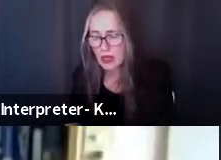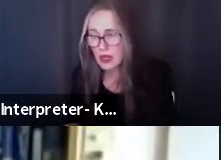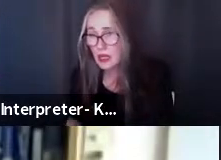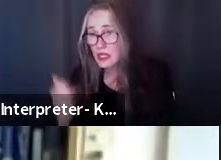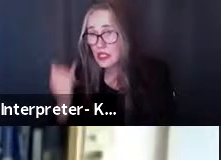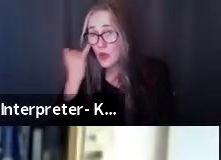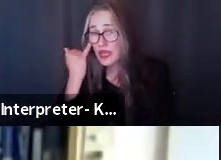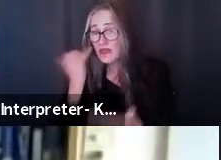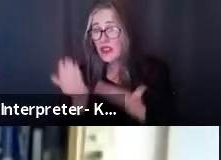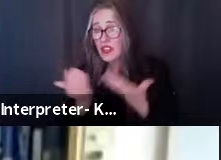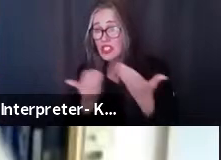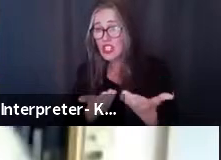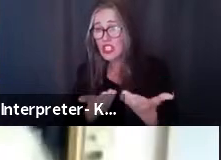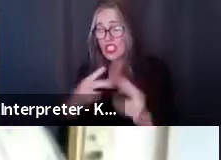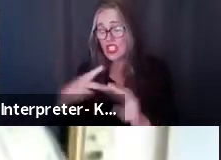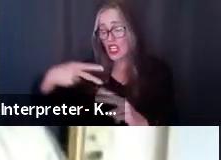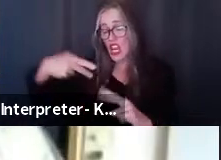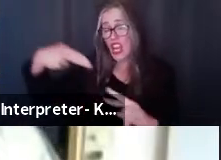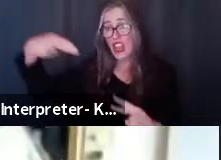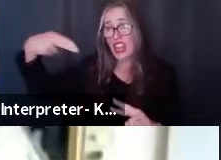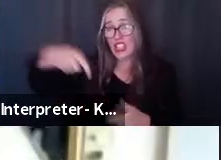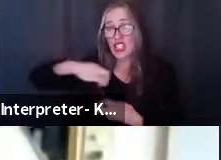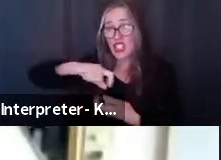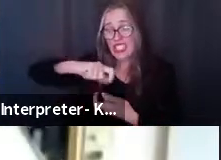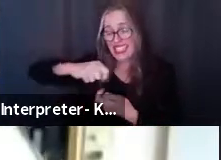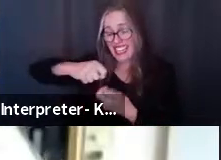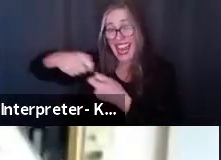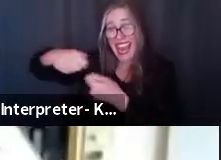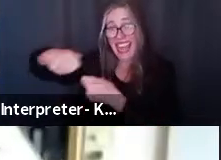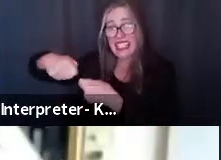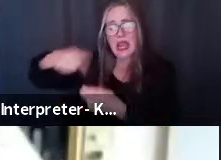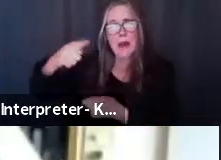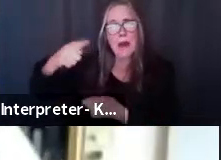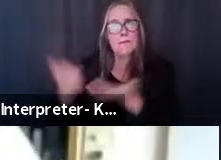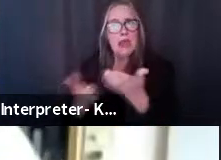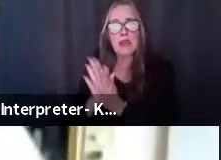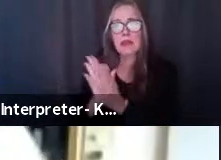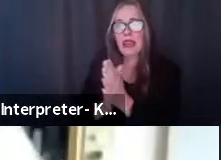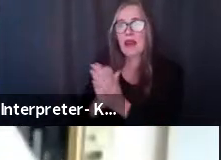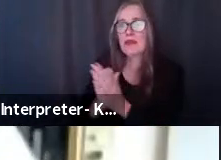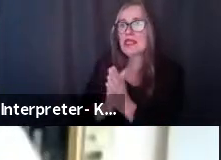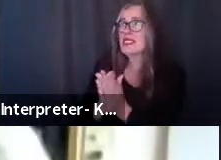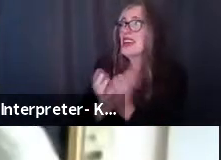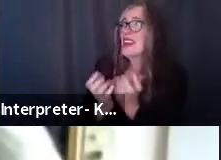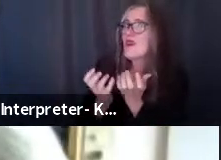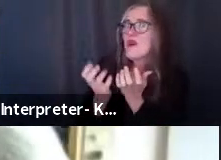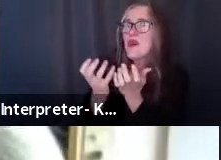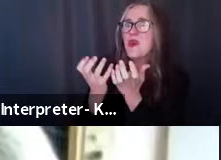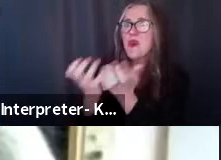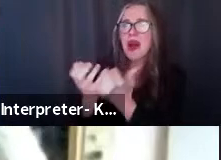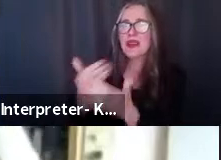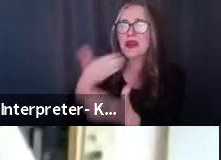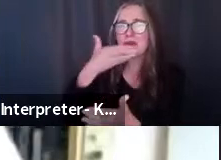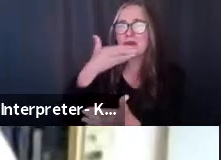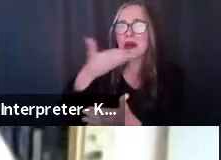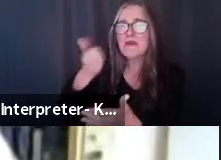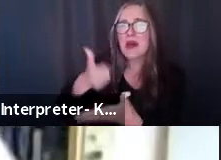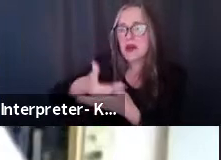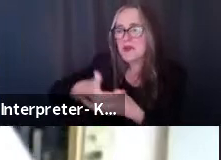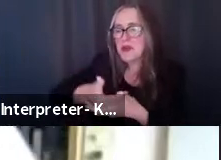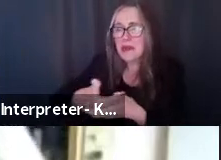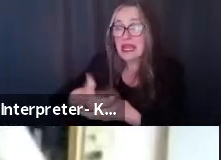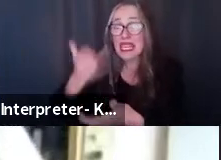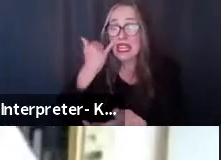kids would be superior could be a powerful incentive so consider a wealthy